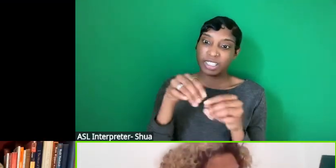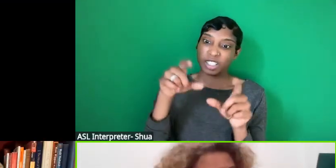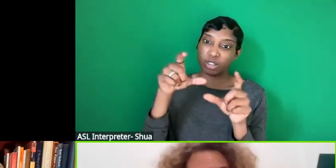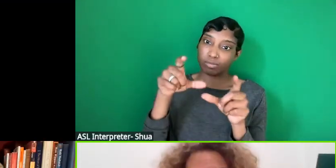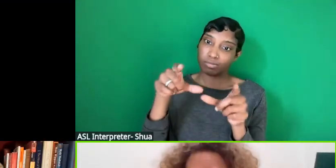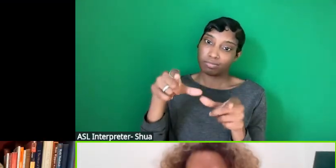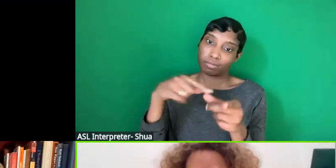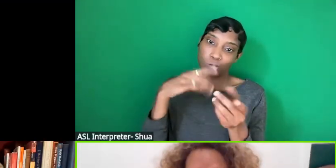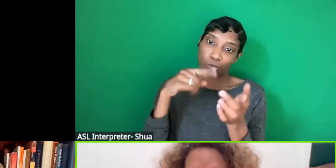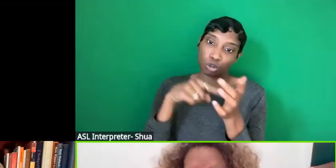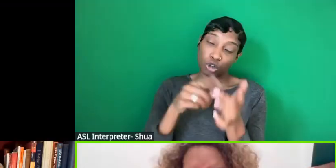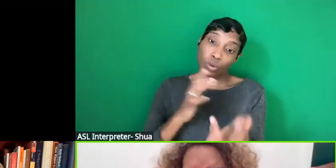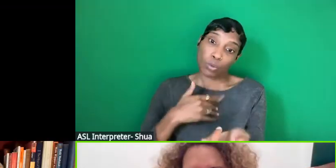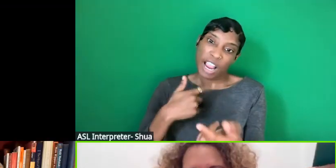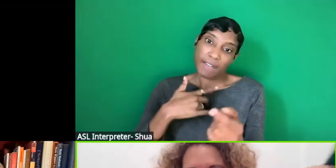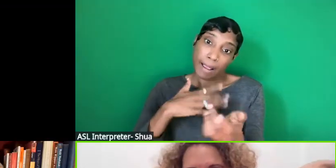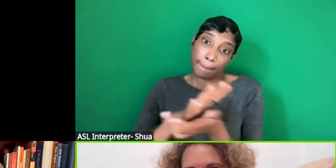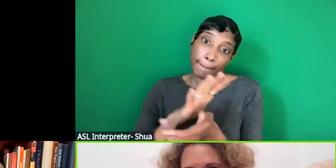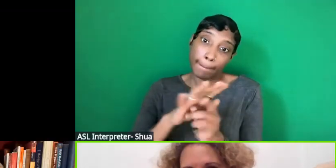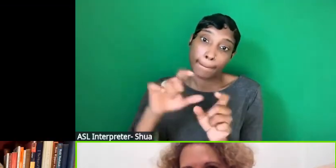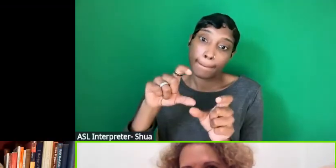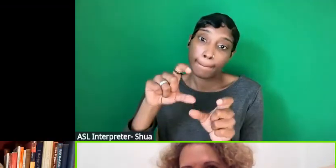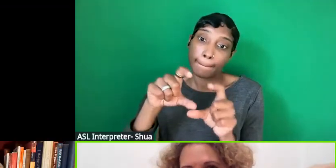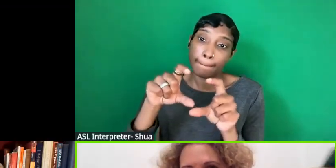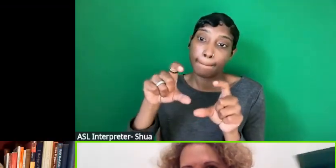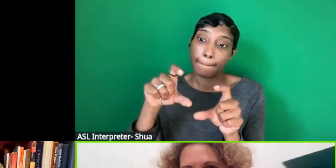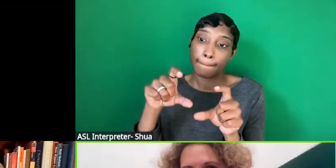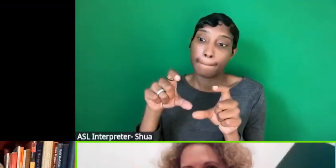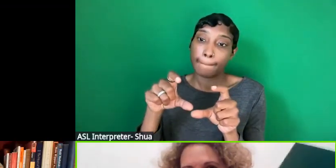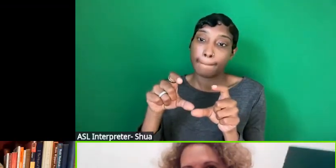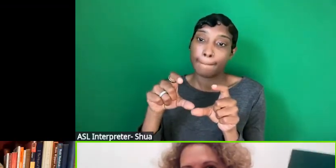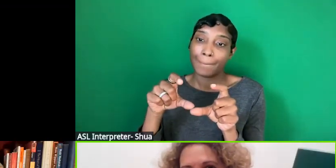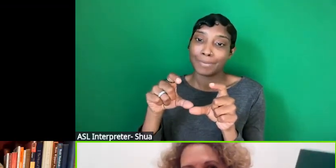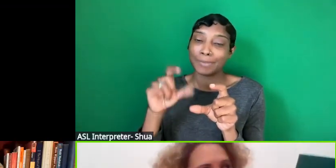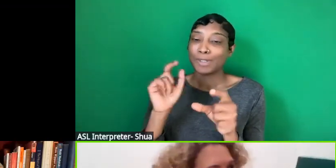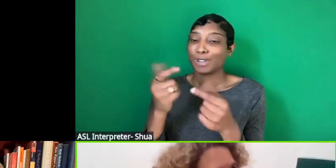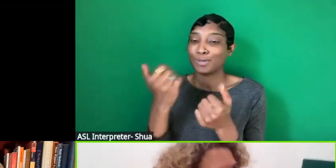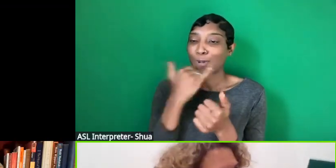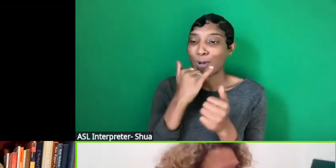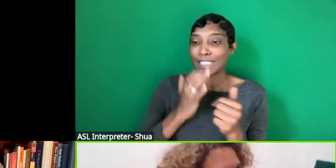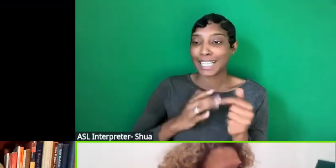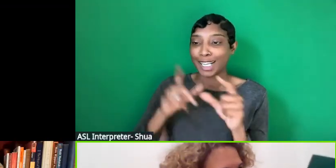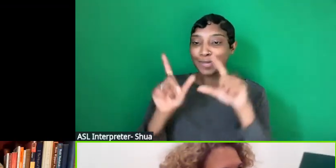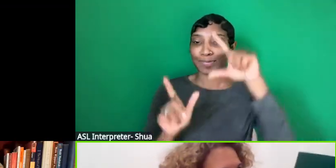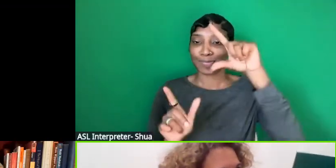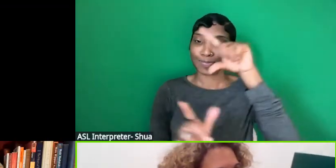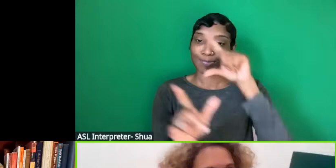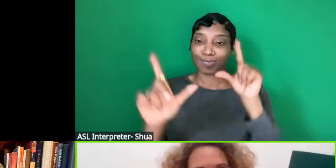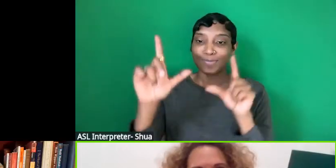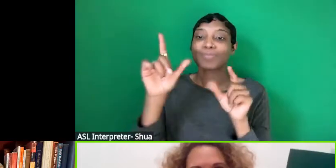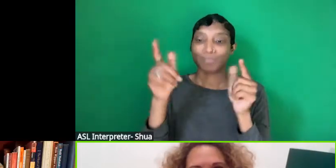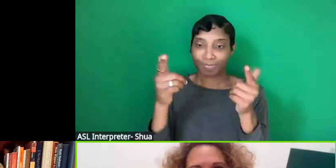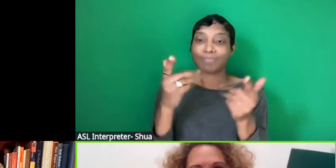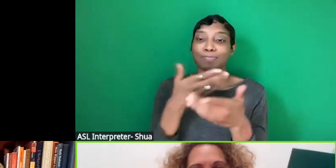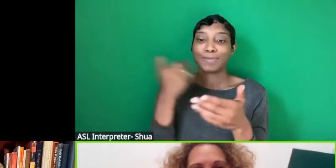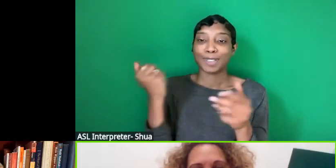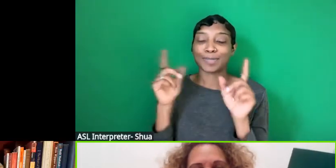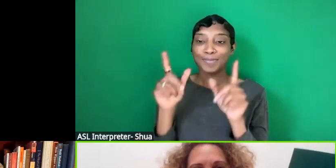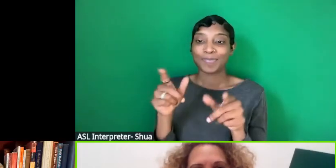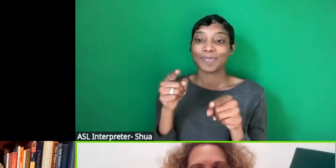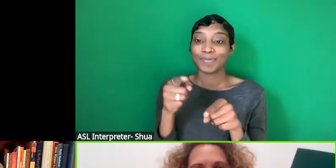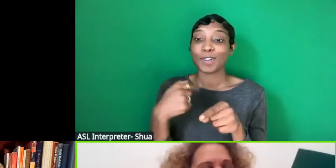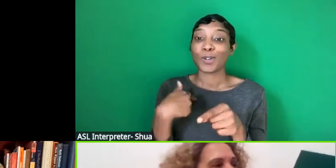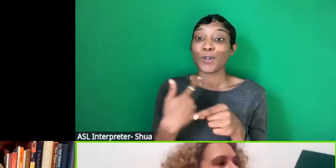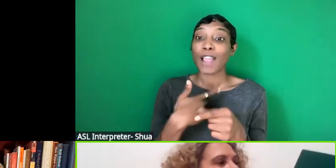our paper, which is kind of sideways, sorry. Nope, wrong way. There we go. Okay, so we